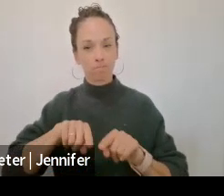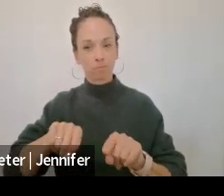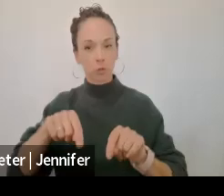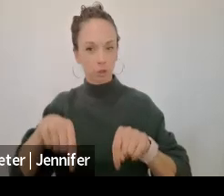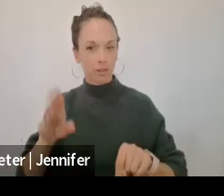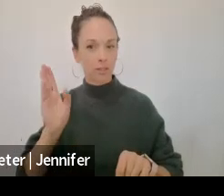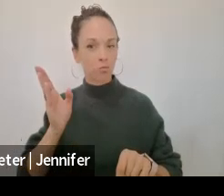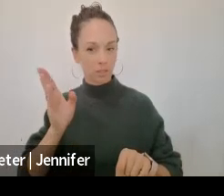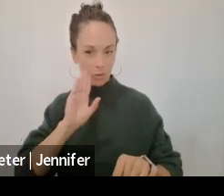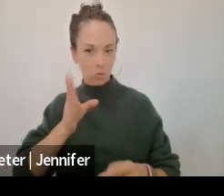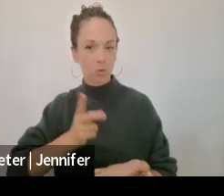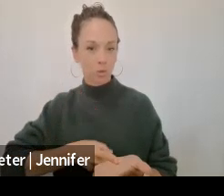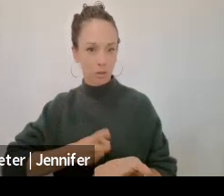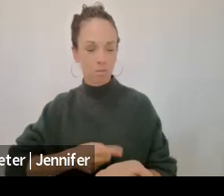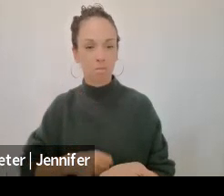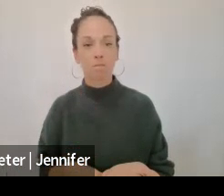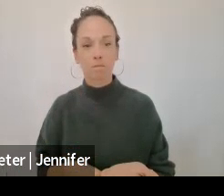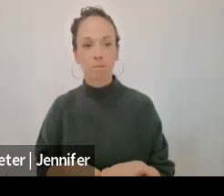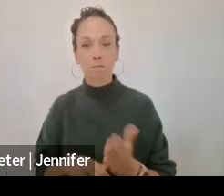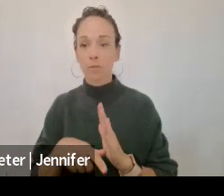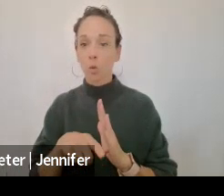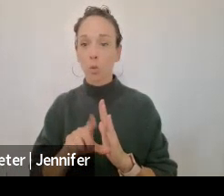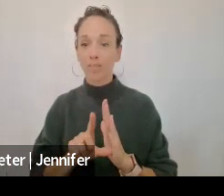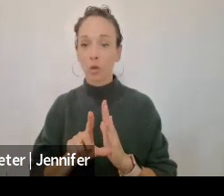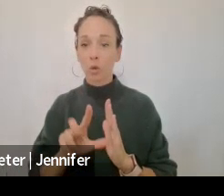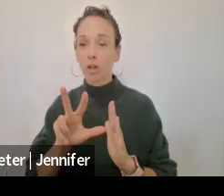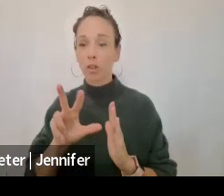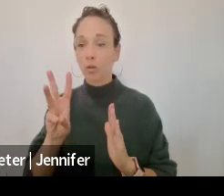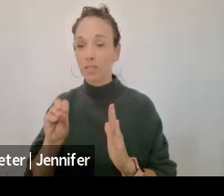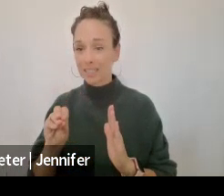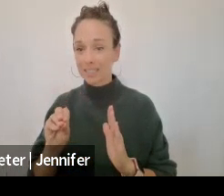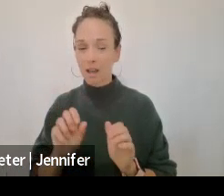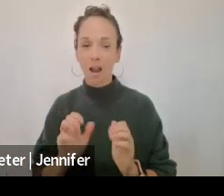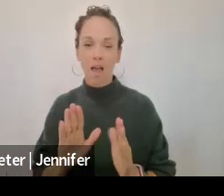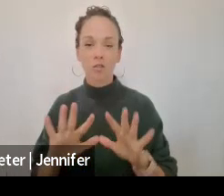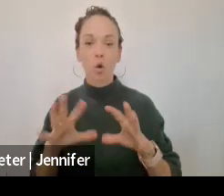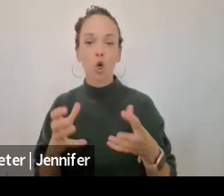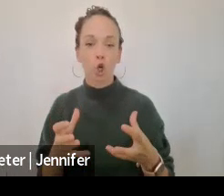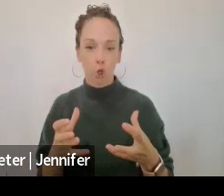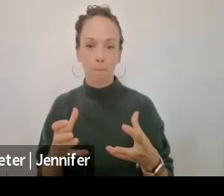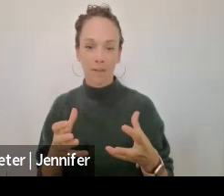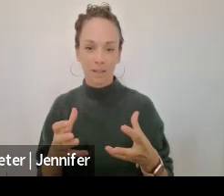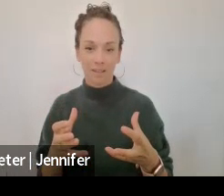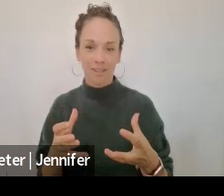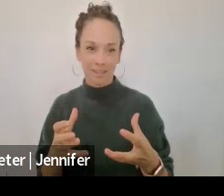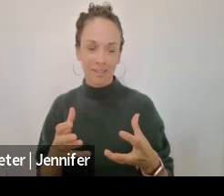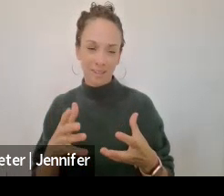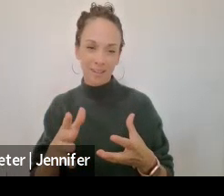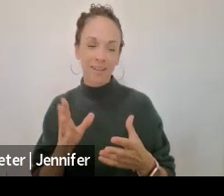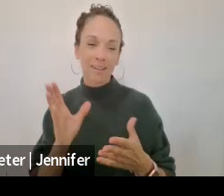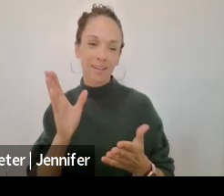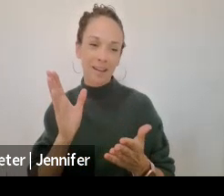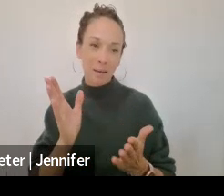address those. What Review 360 allows for is the group administration of many of these screeners, and then to link